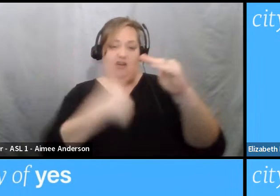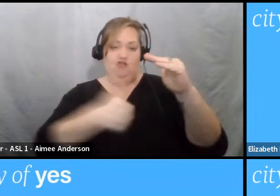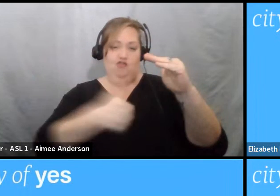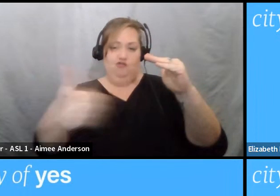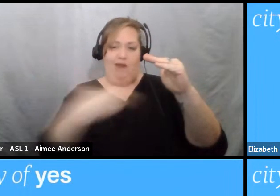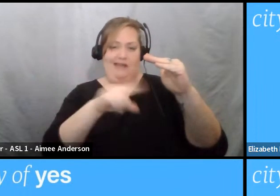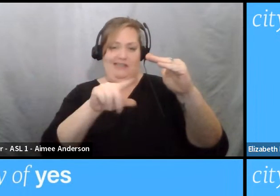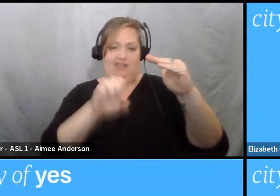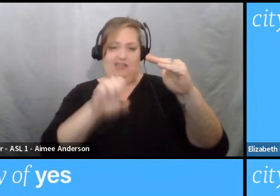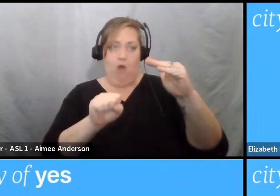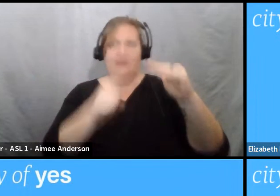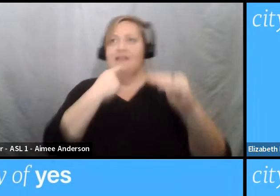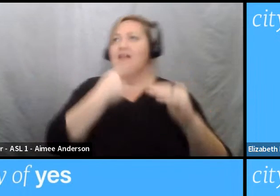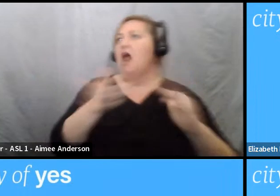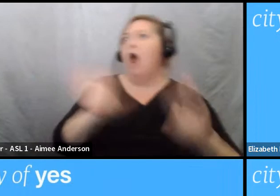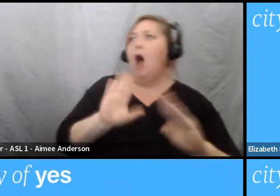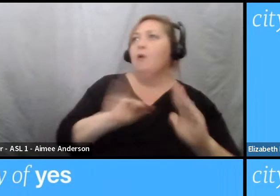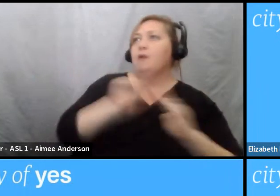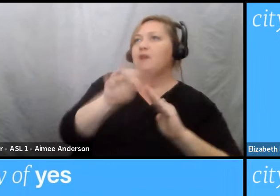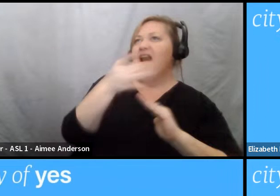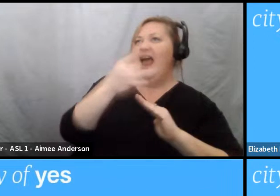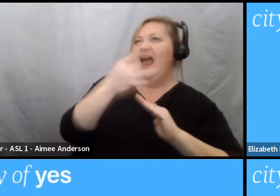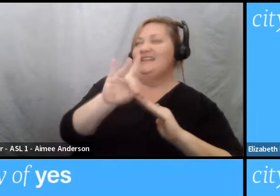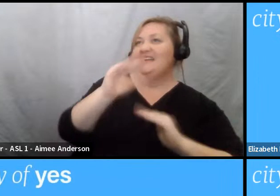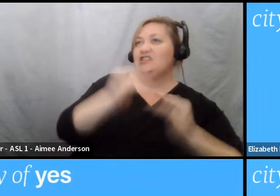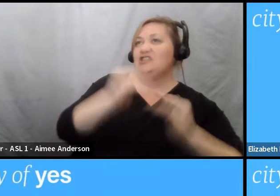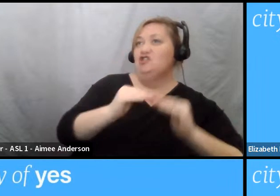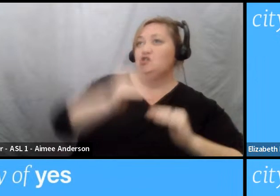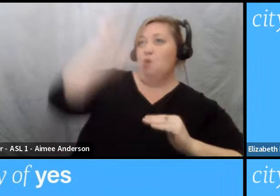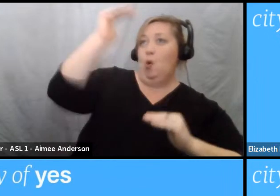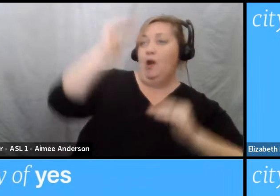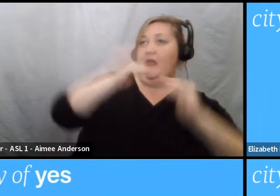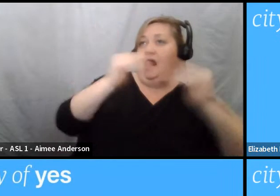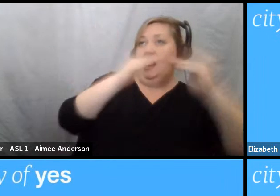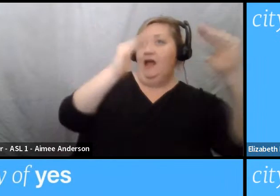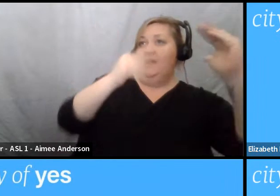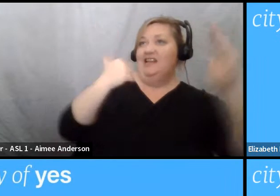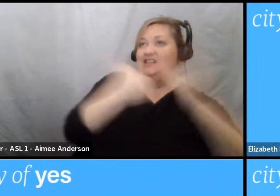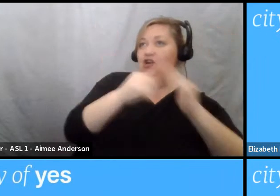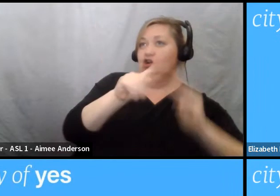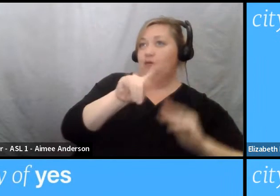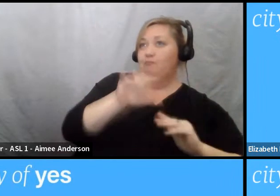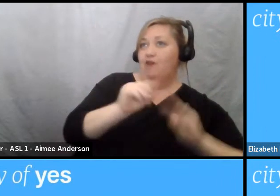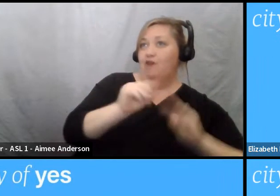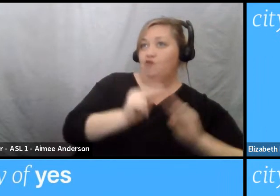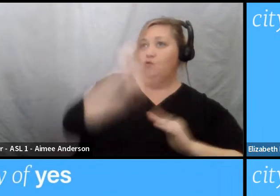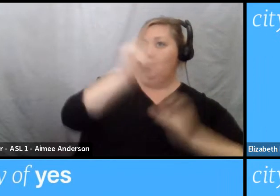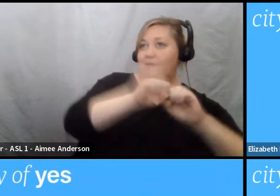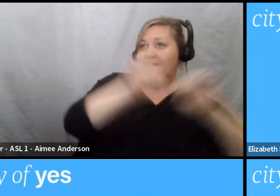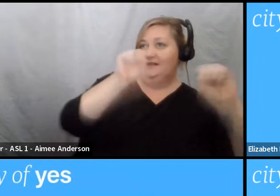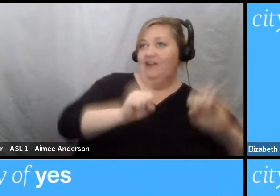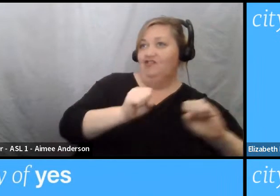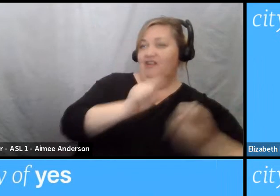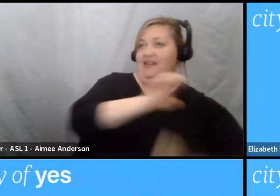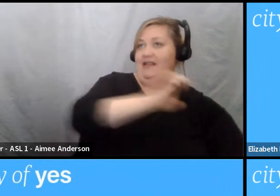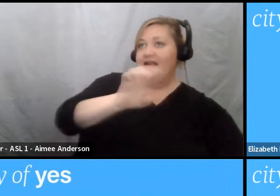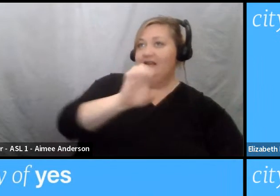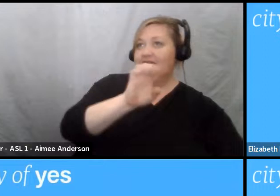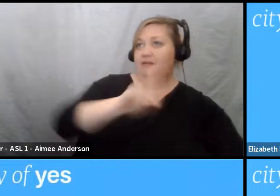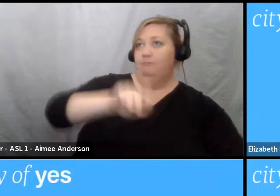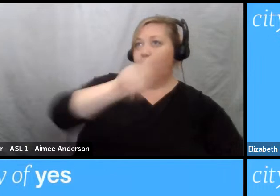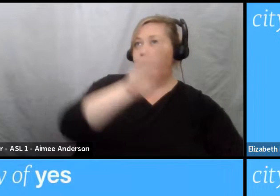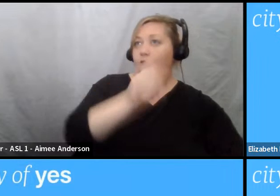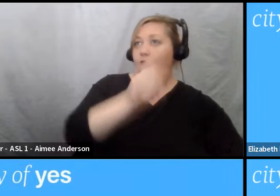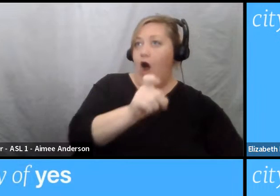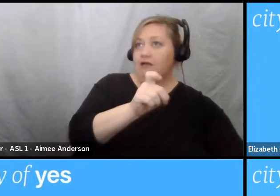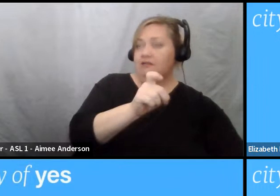and then say we're going to put 18-story buildings by your Metro North stations in the East Bronx.